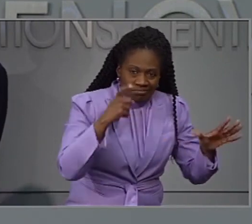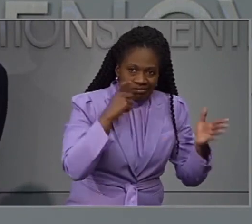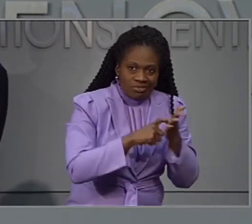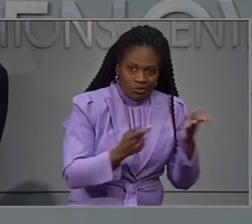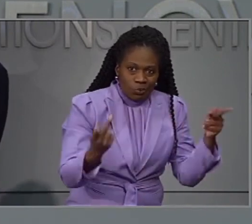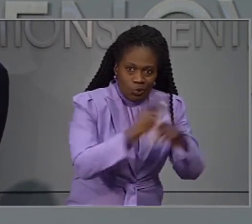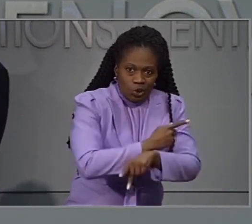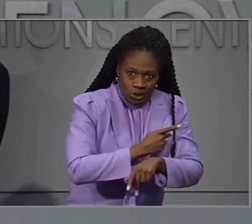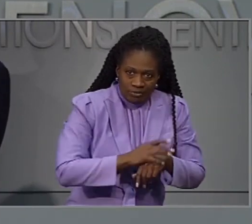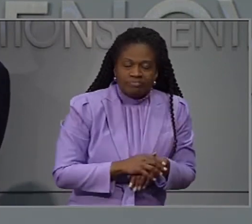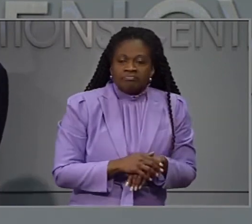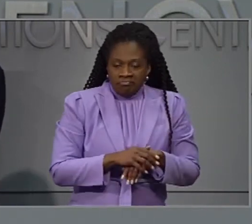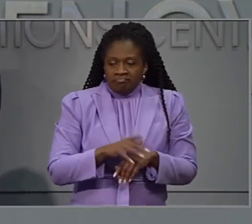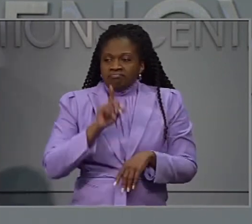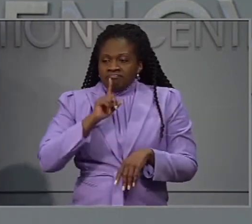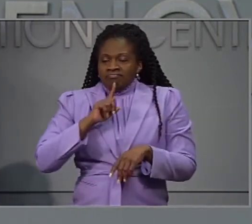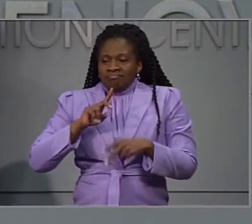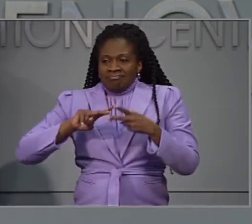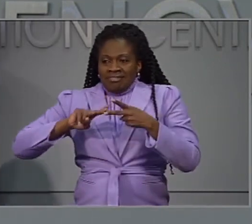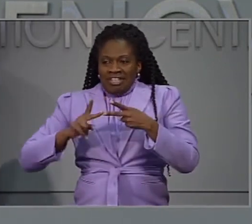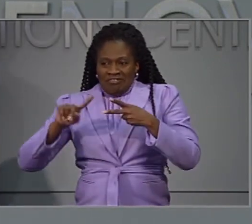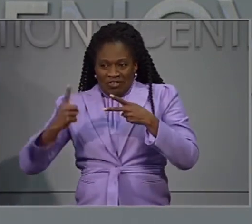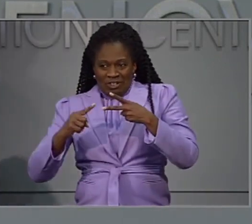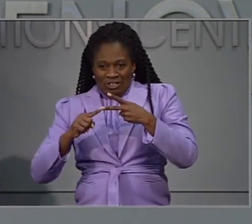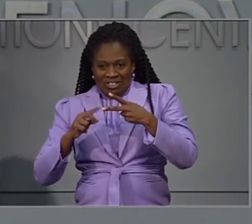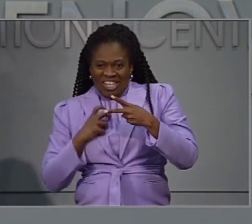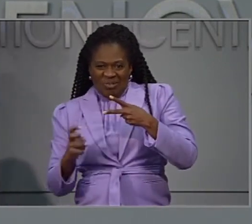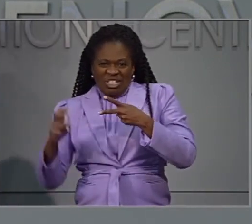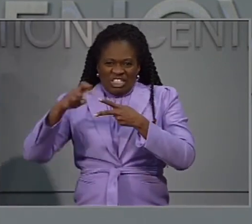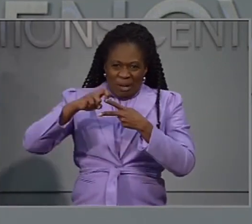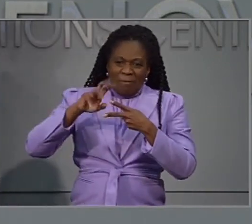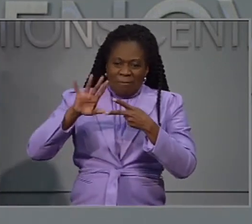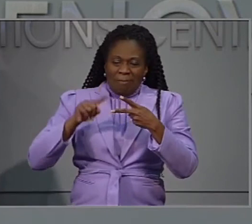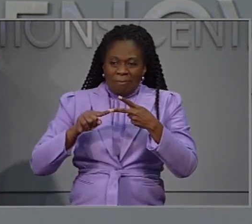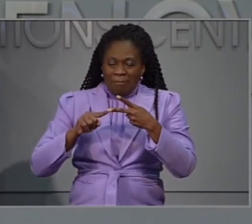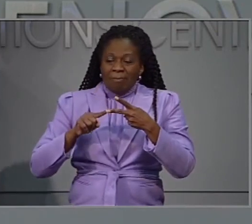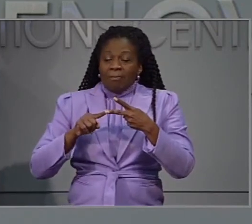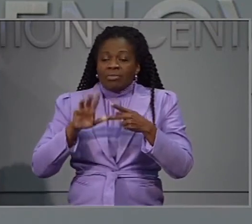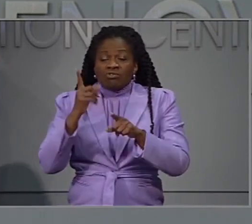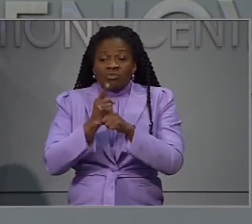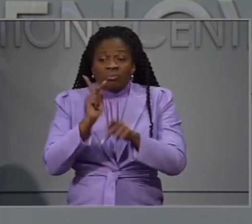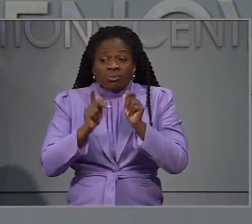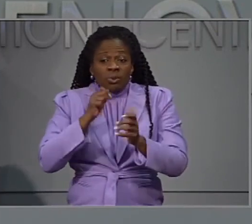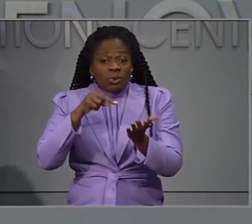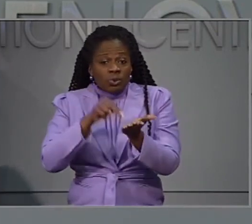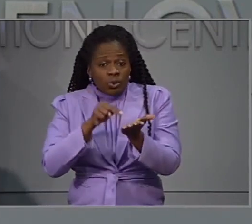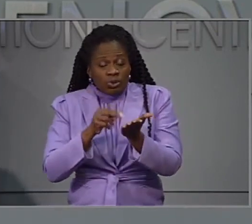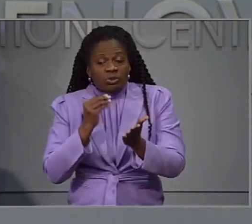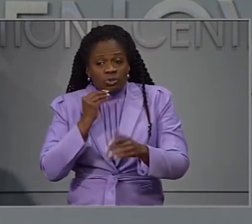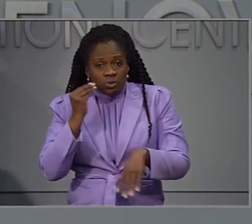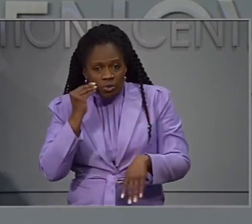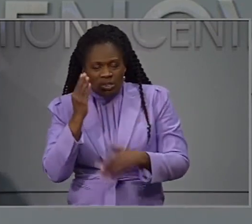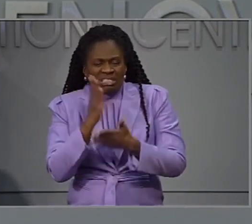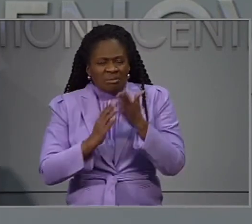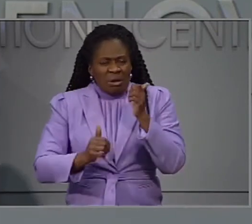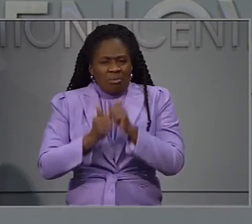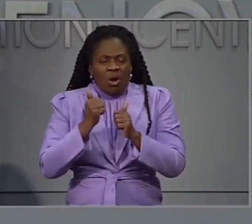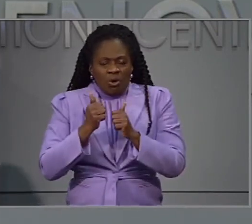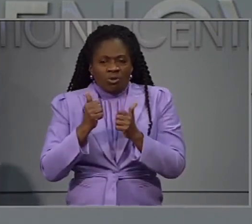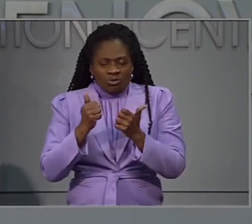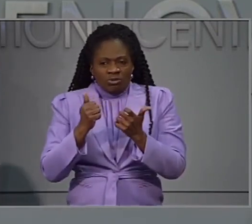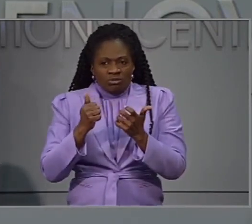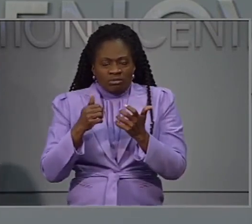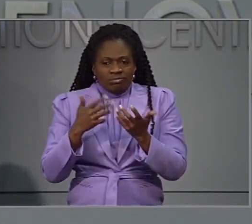Thank you. Sure. Let me take the second part first, because yes, you are right that the folks in our nursing home are some of our most vulnerable